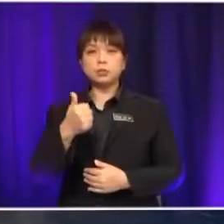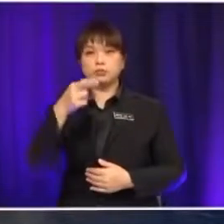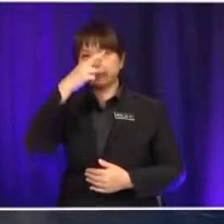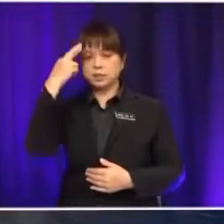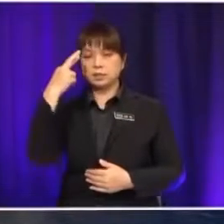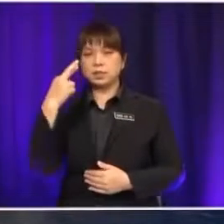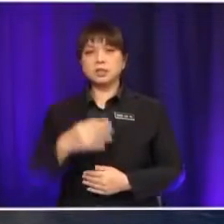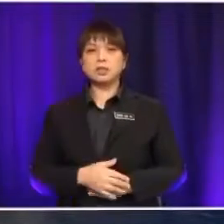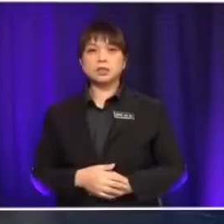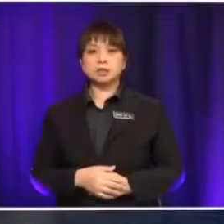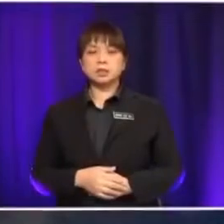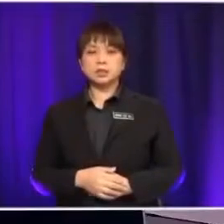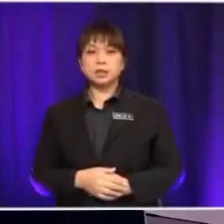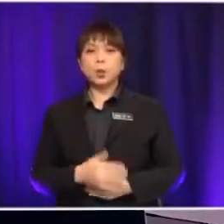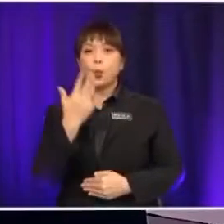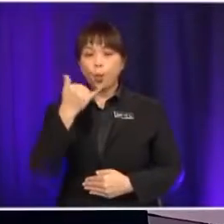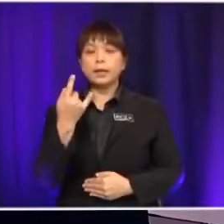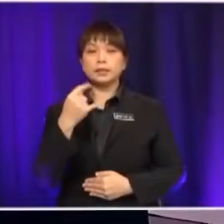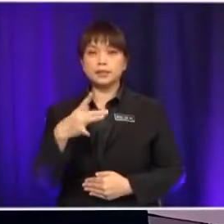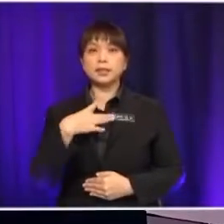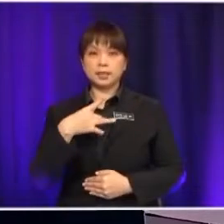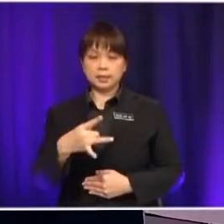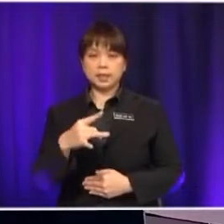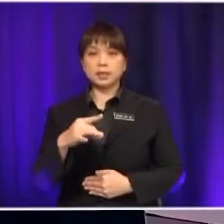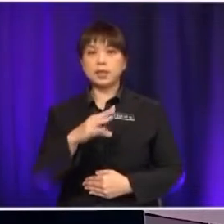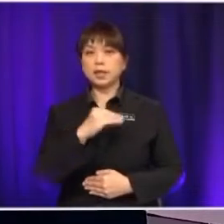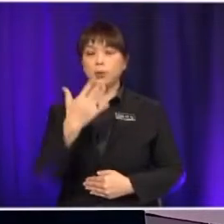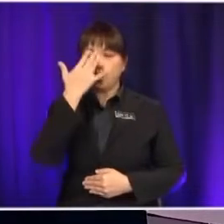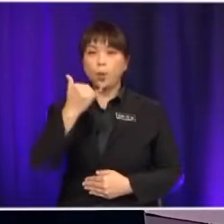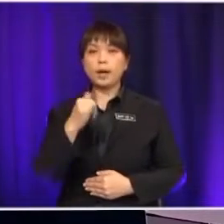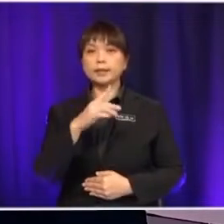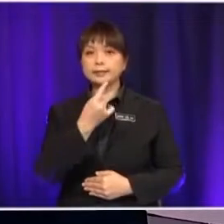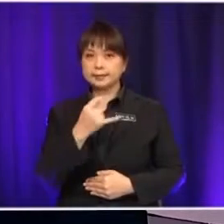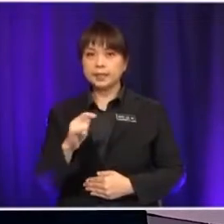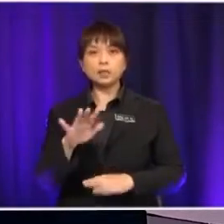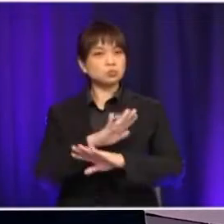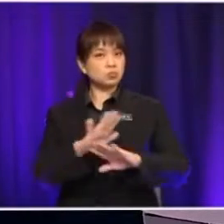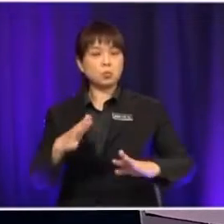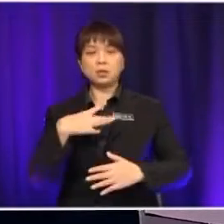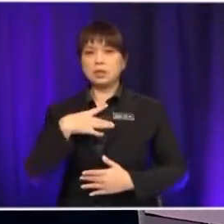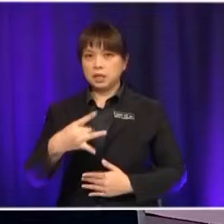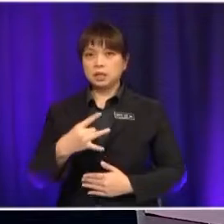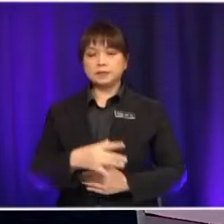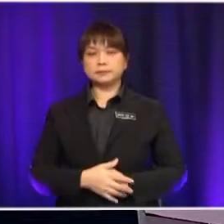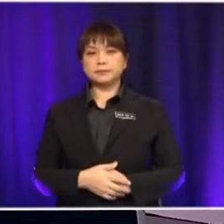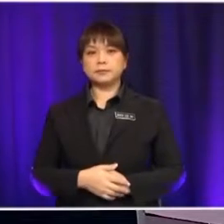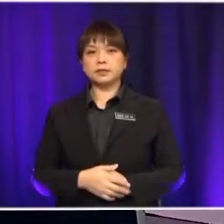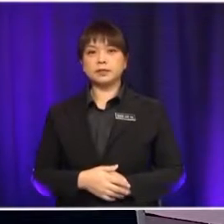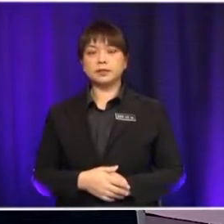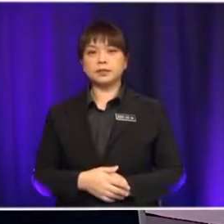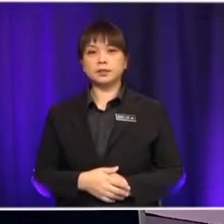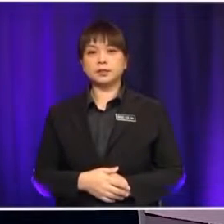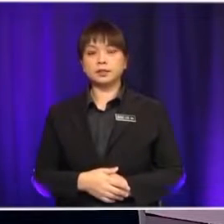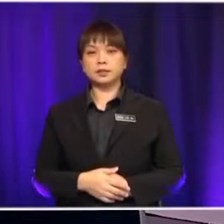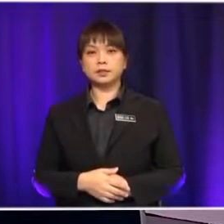reasons why they choose, why they like this or why they dislike this. Yeah. So I think I think all of them have done a great